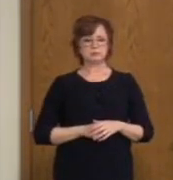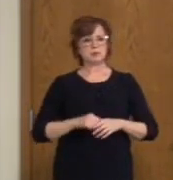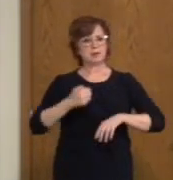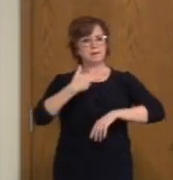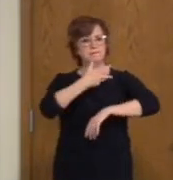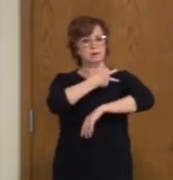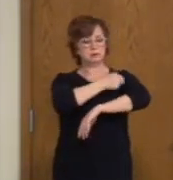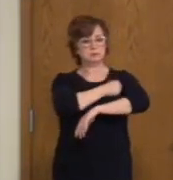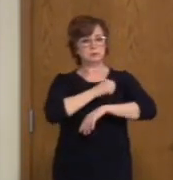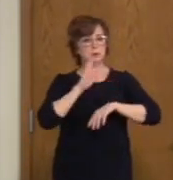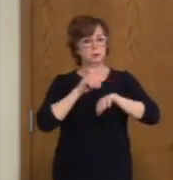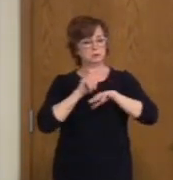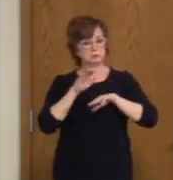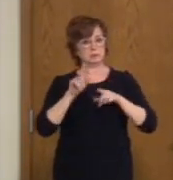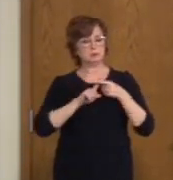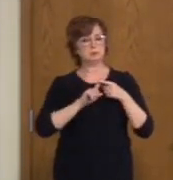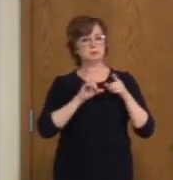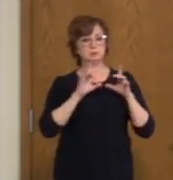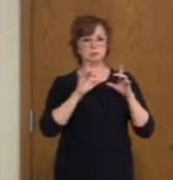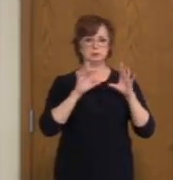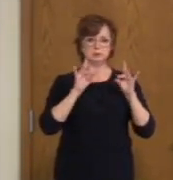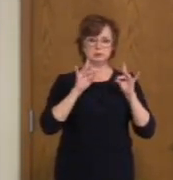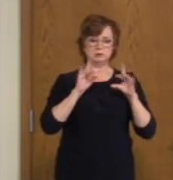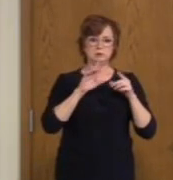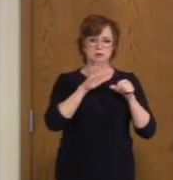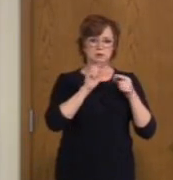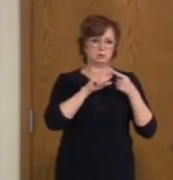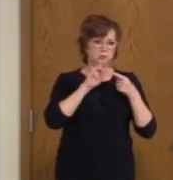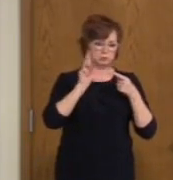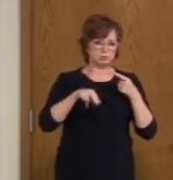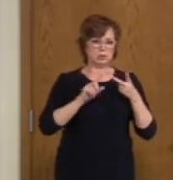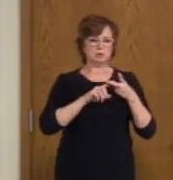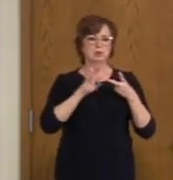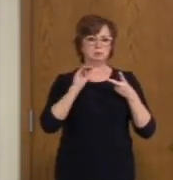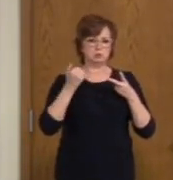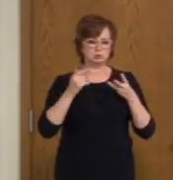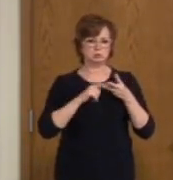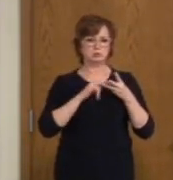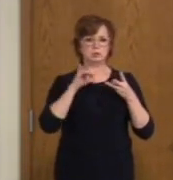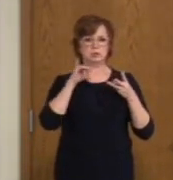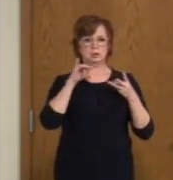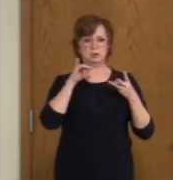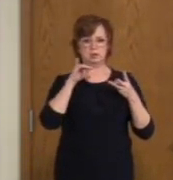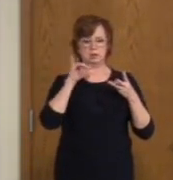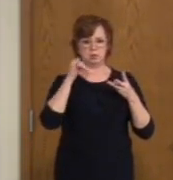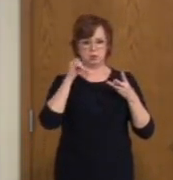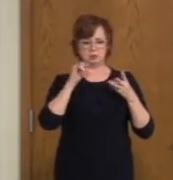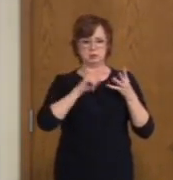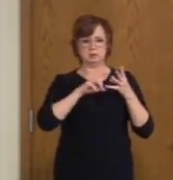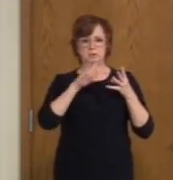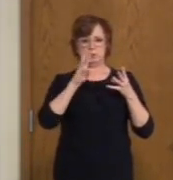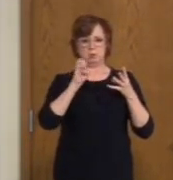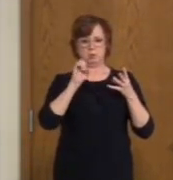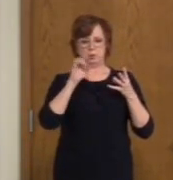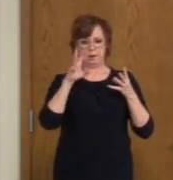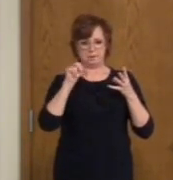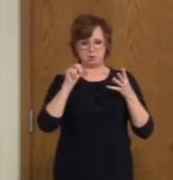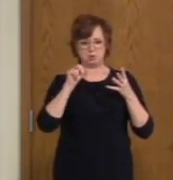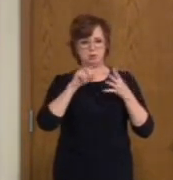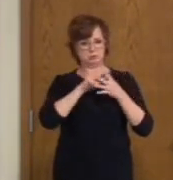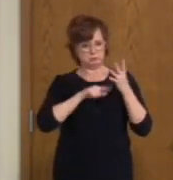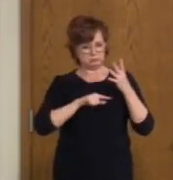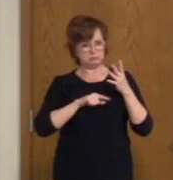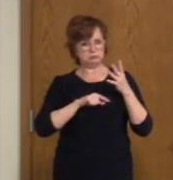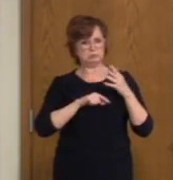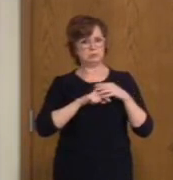we have variants like Regina, like Moose Jaw, like Weyburn, like Yorkton, where those variants are present. And so we are asking the